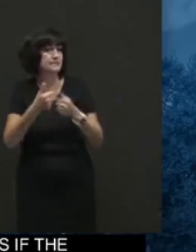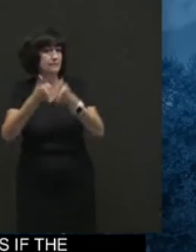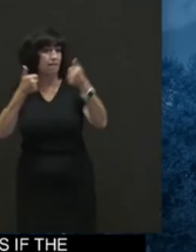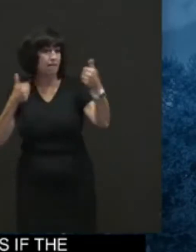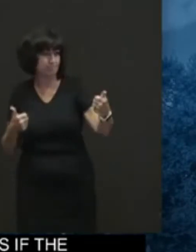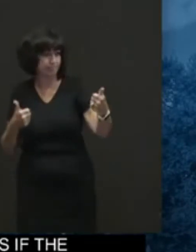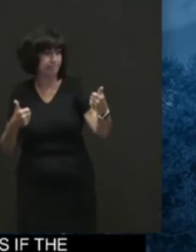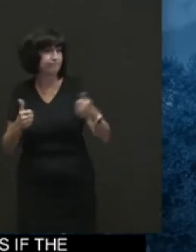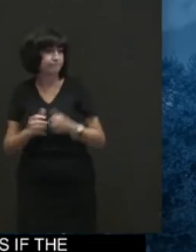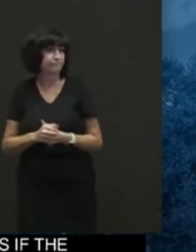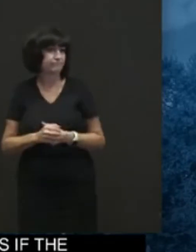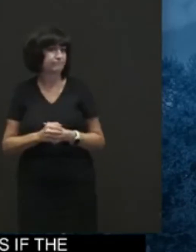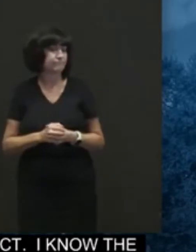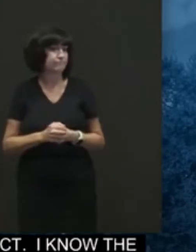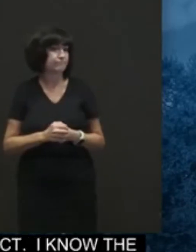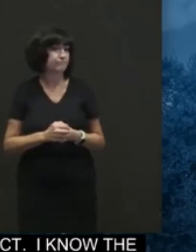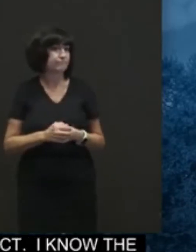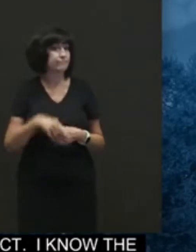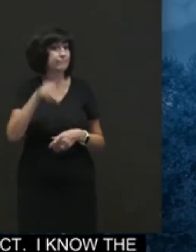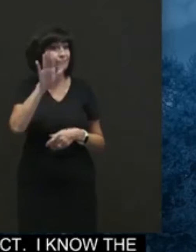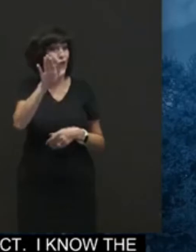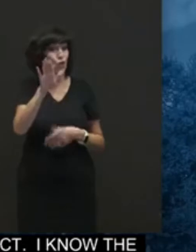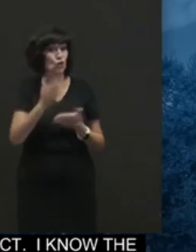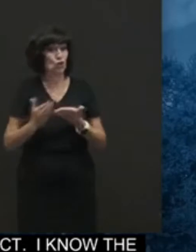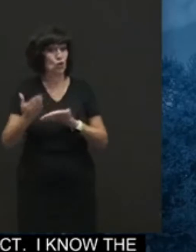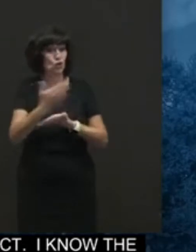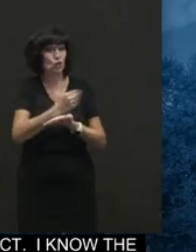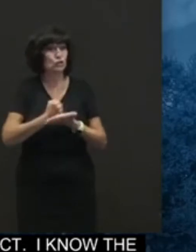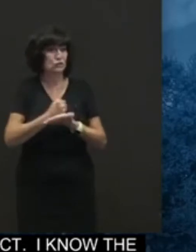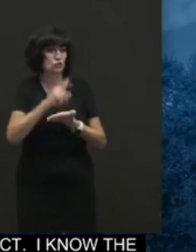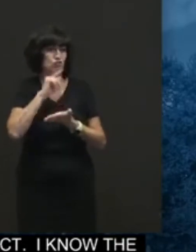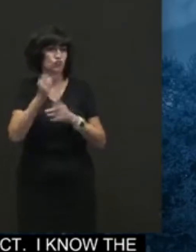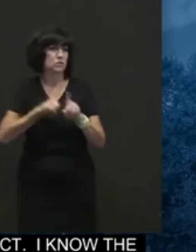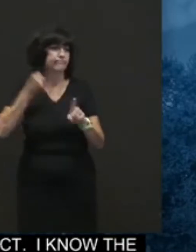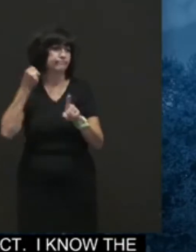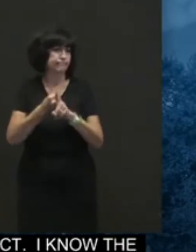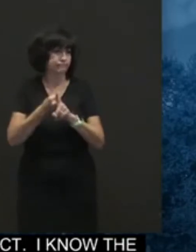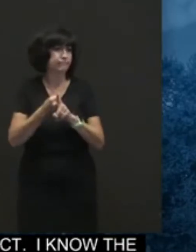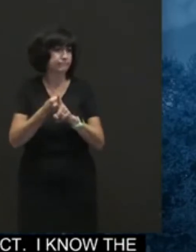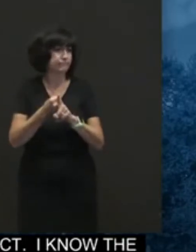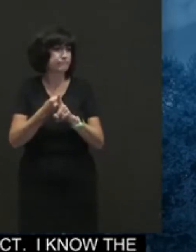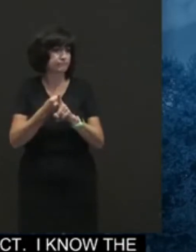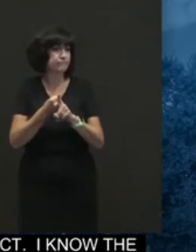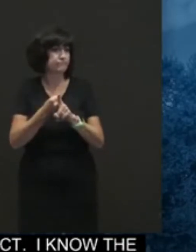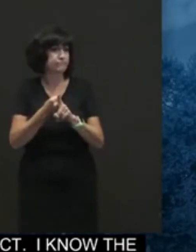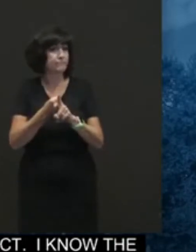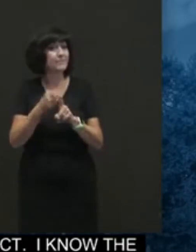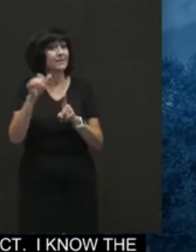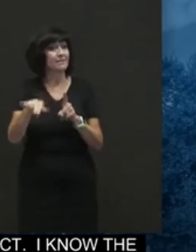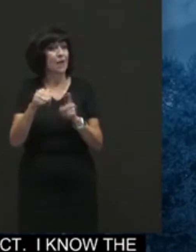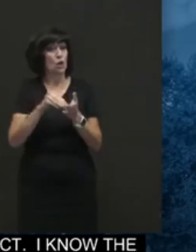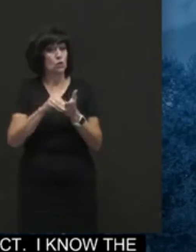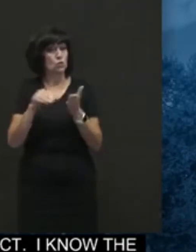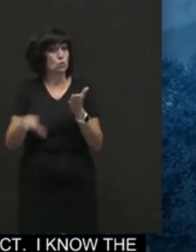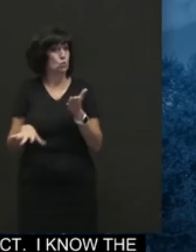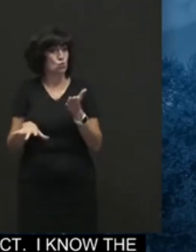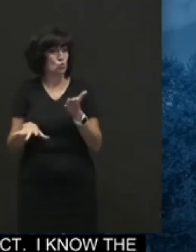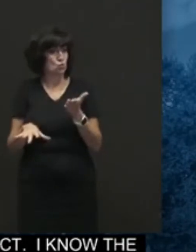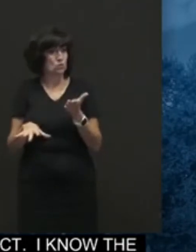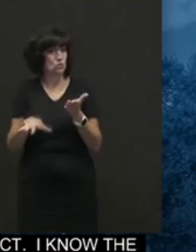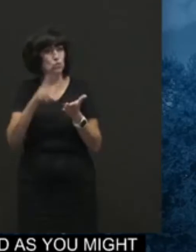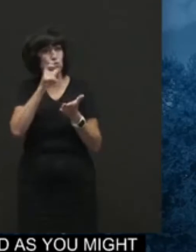revenue hit, as you might imagine, not getting revenue for students staying in dorm